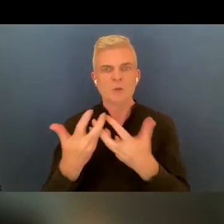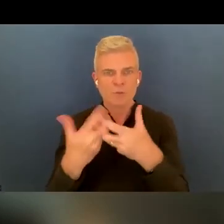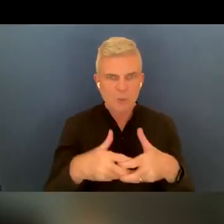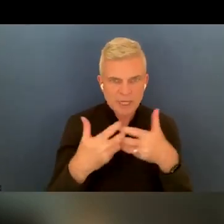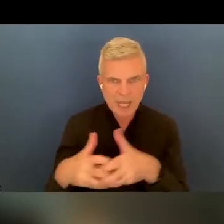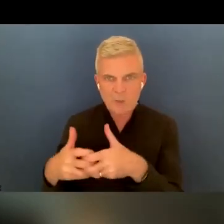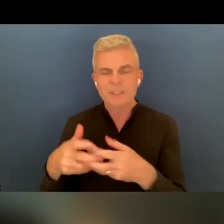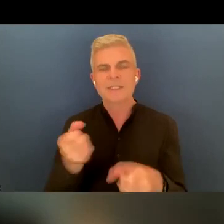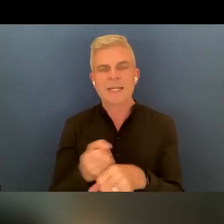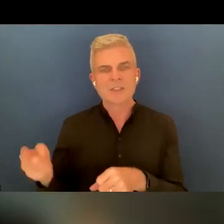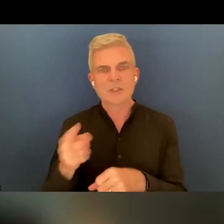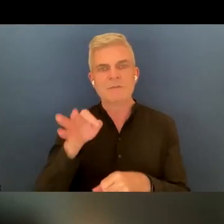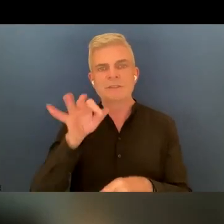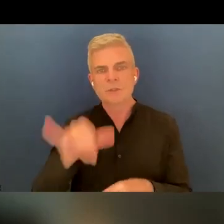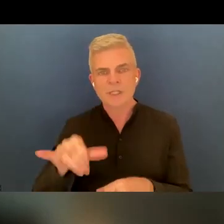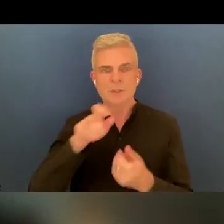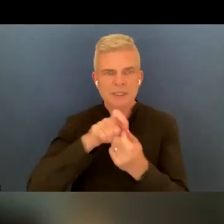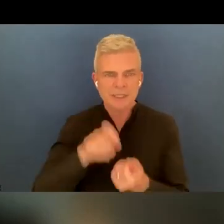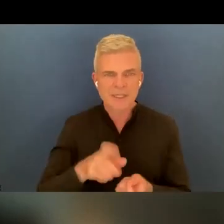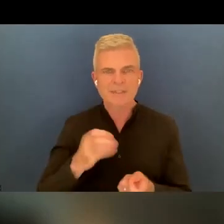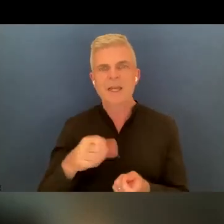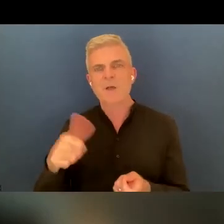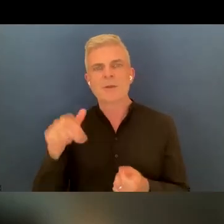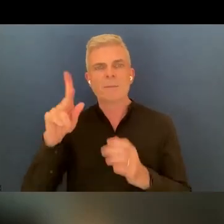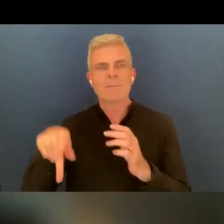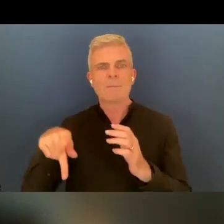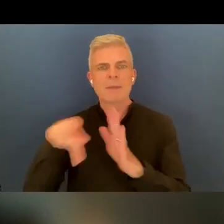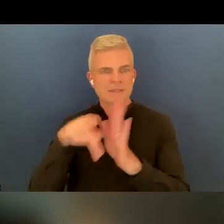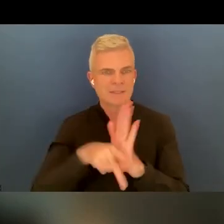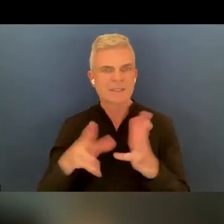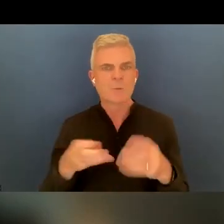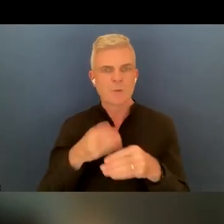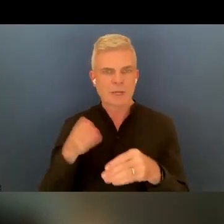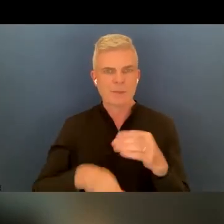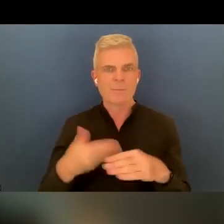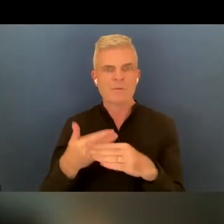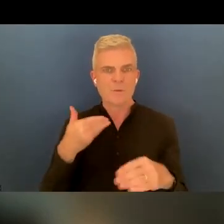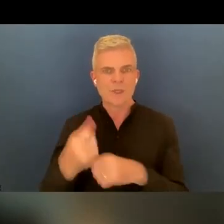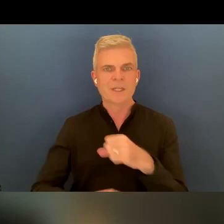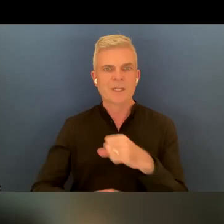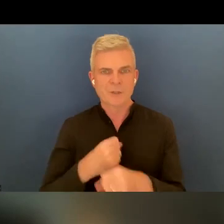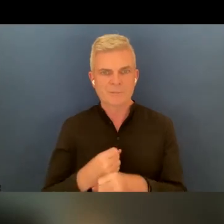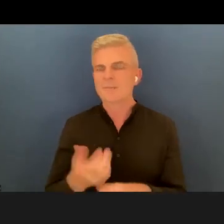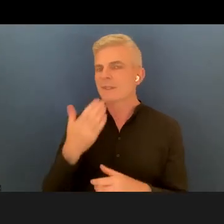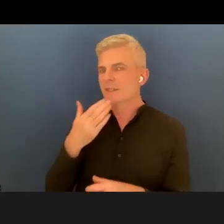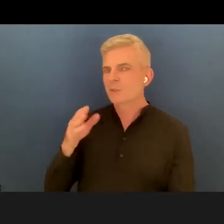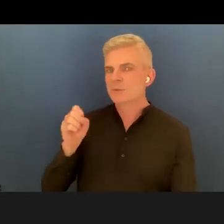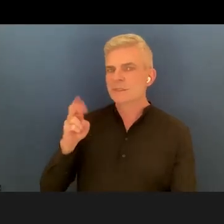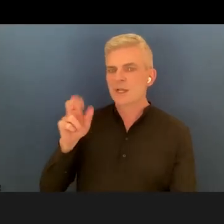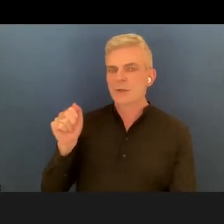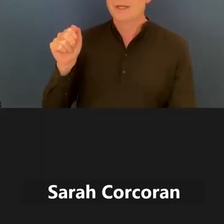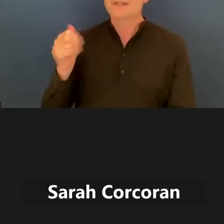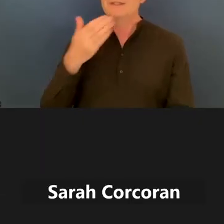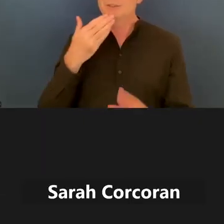details and any other policies they want to wrap up before the end of the year. That's it for me. Thanks, Sarah. Thanks so much. All right,